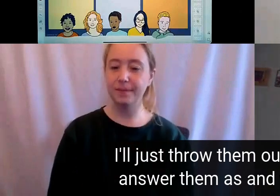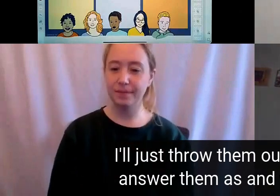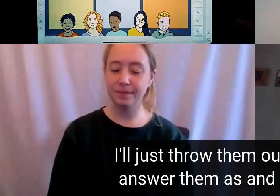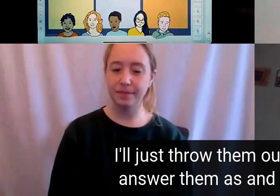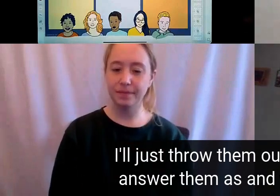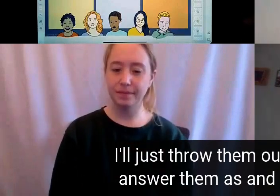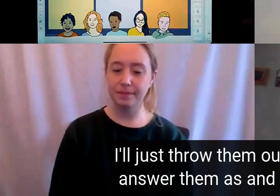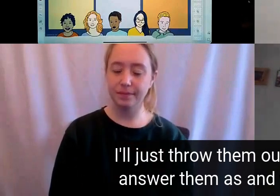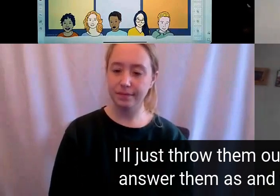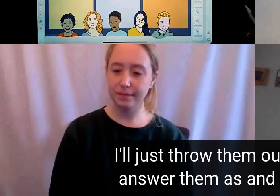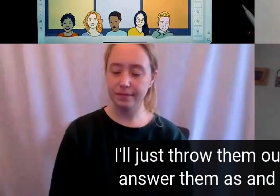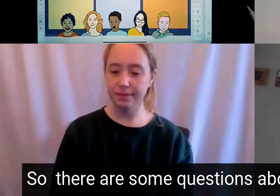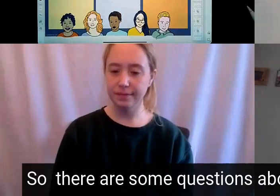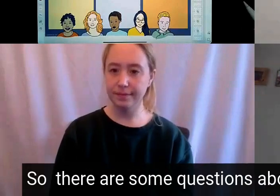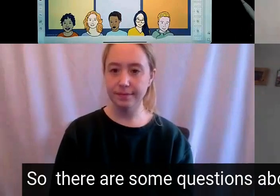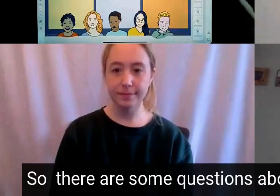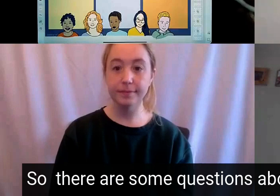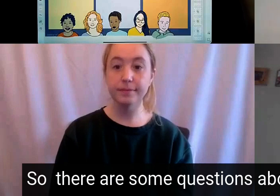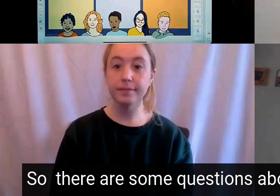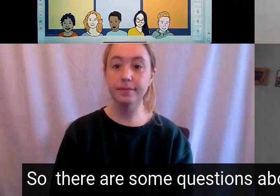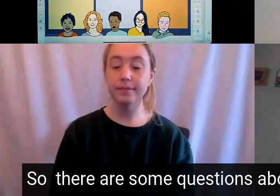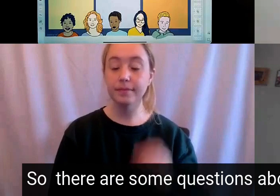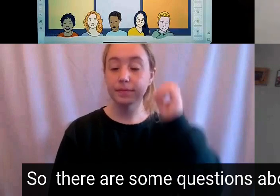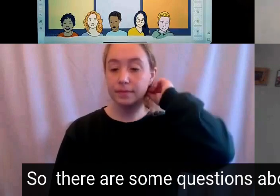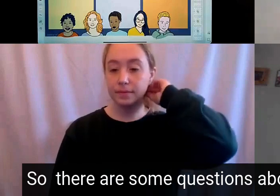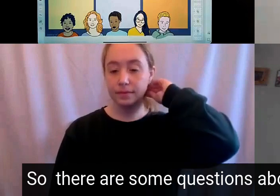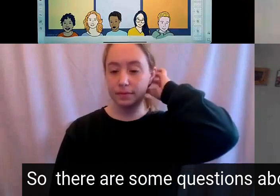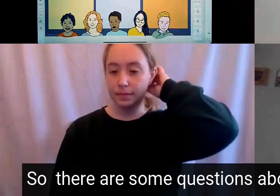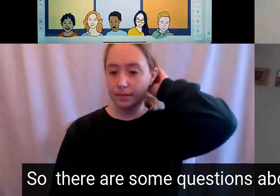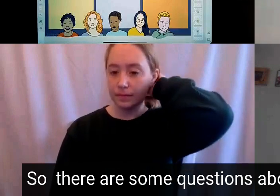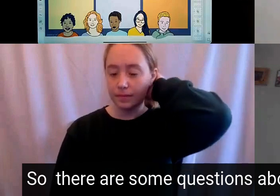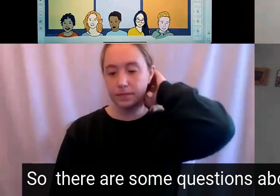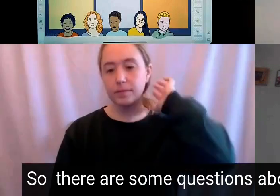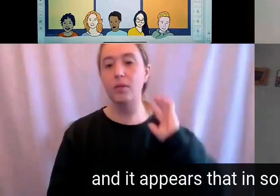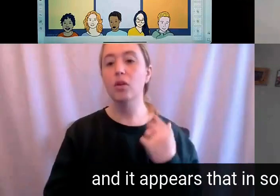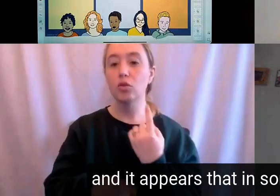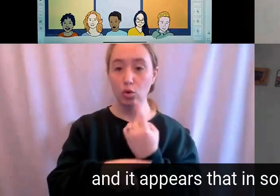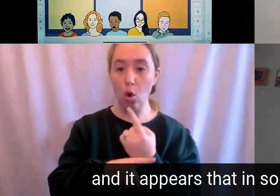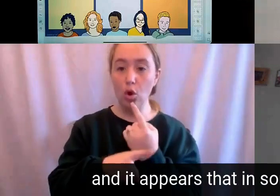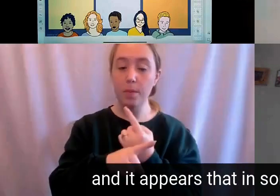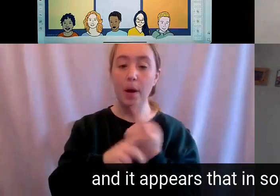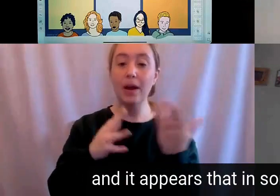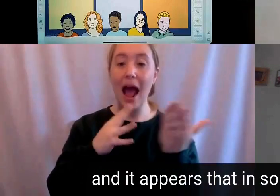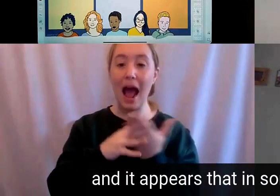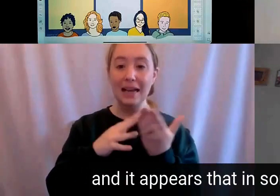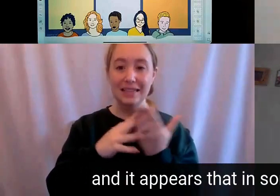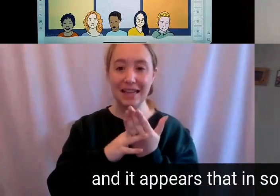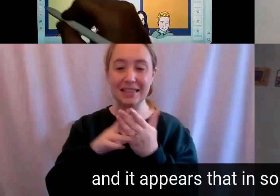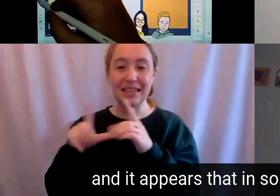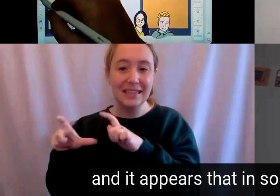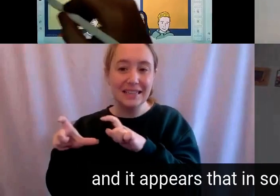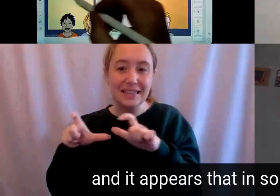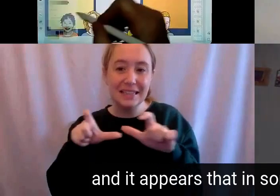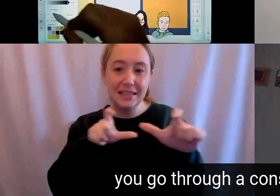and when you can. So there are some questions about consistency of access, and it appears that in some health